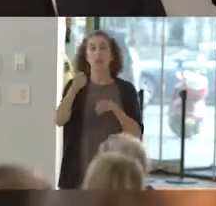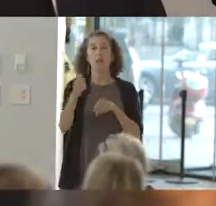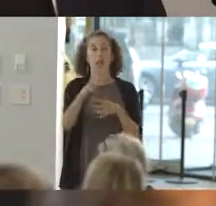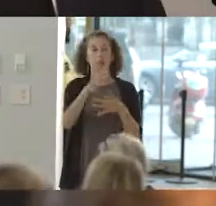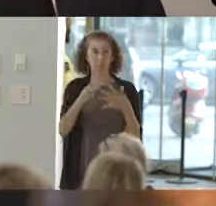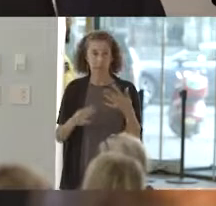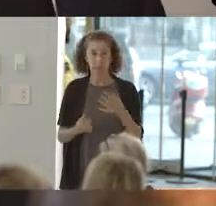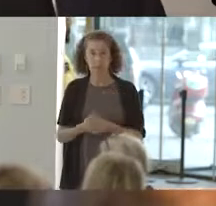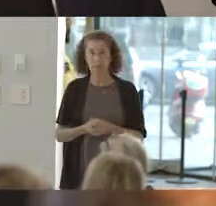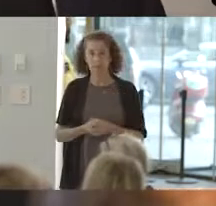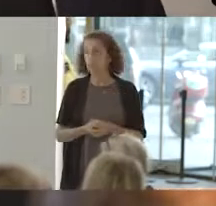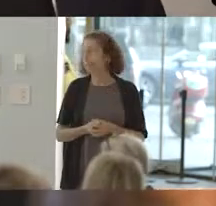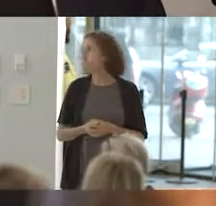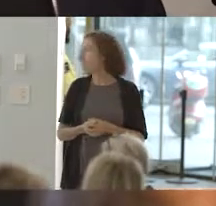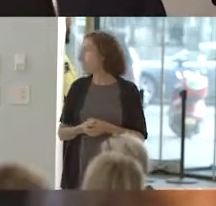aspects.